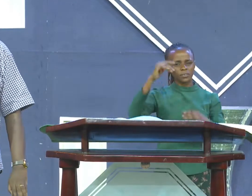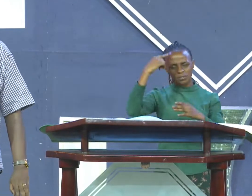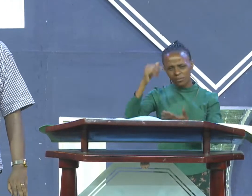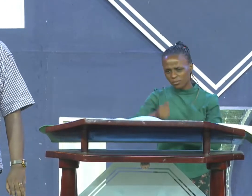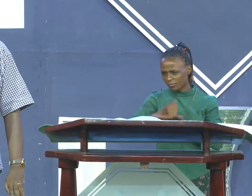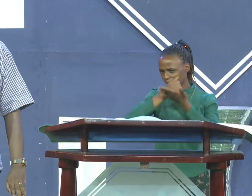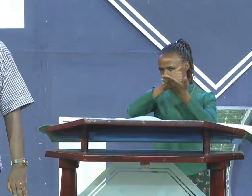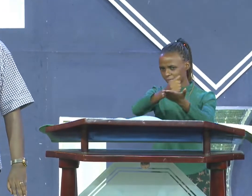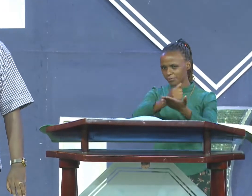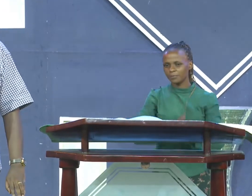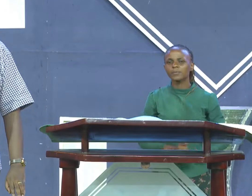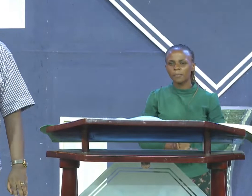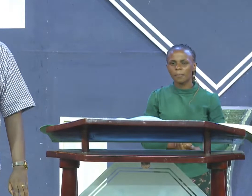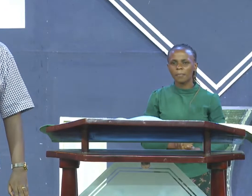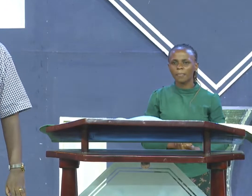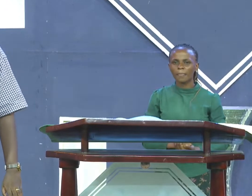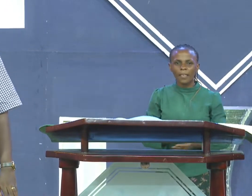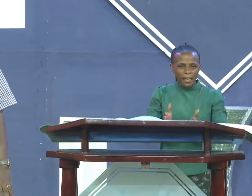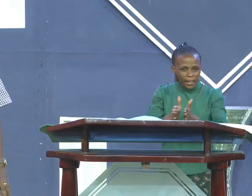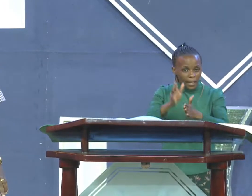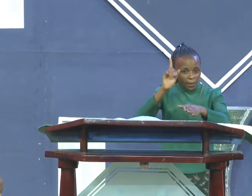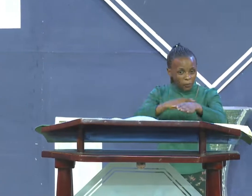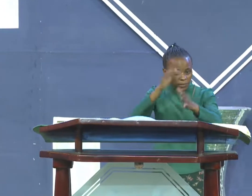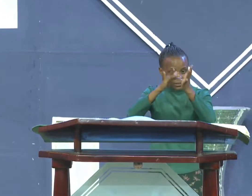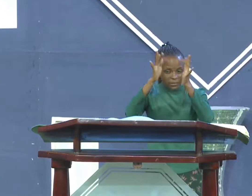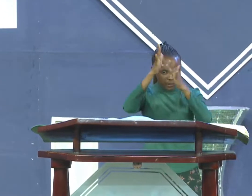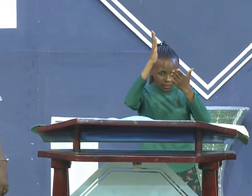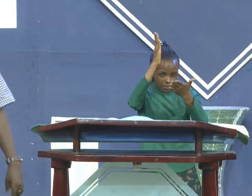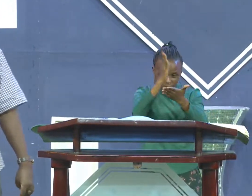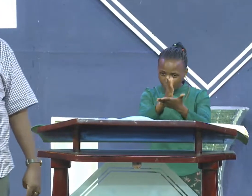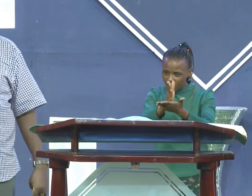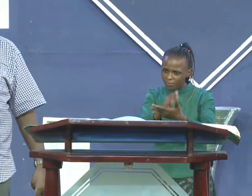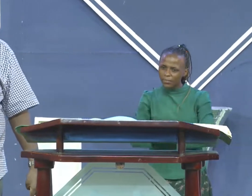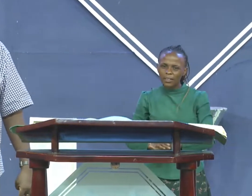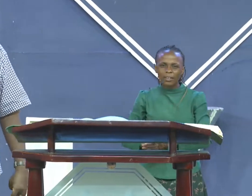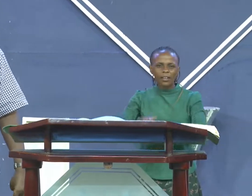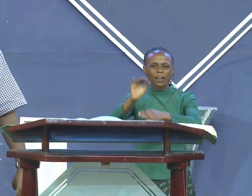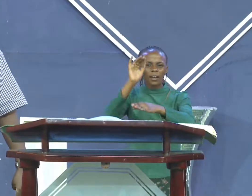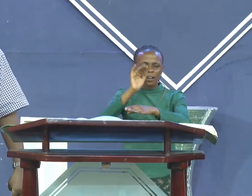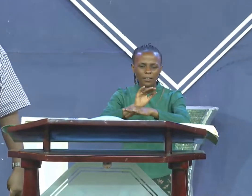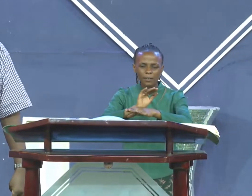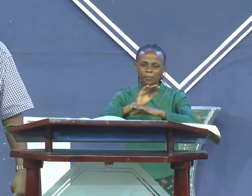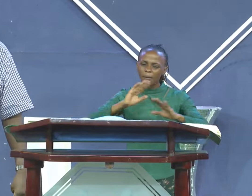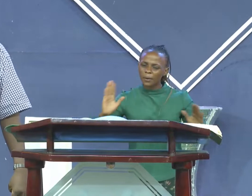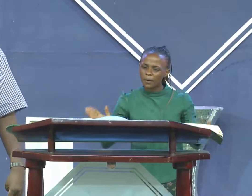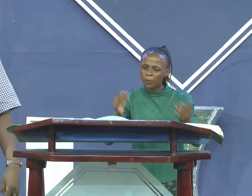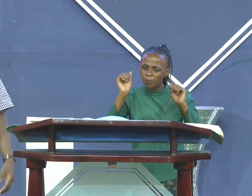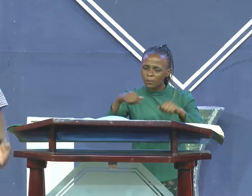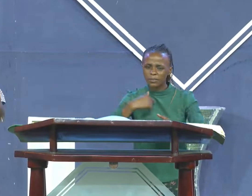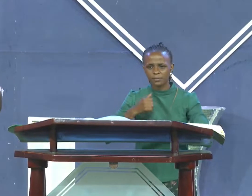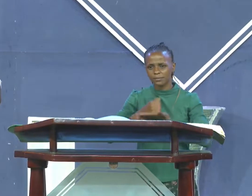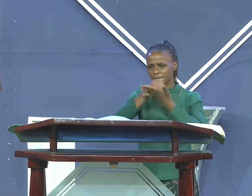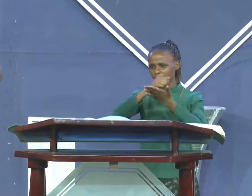assistance. And when Jesus stopped, he asked him, what should I do for you?